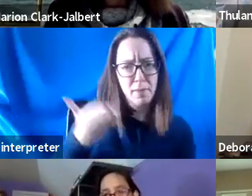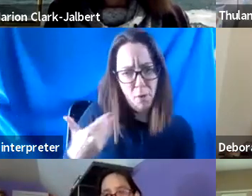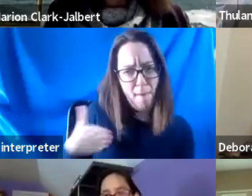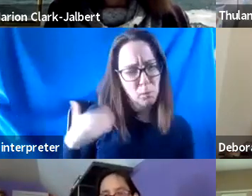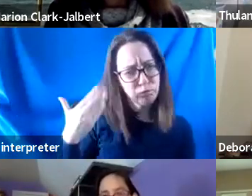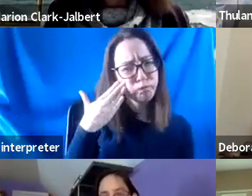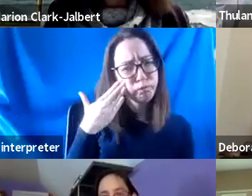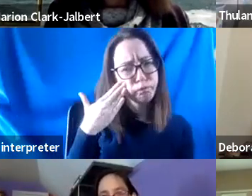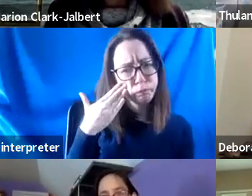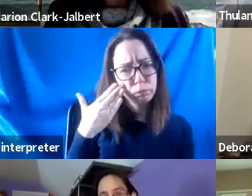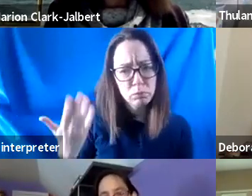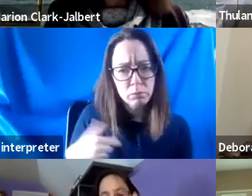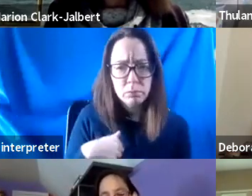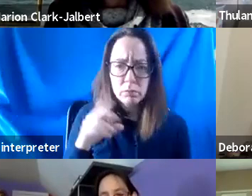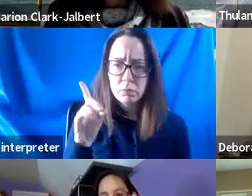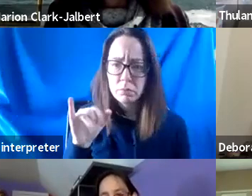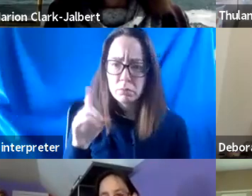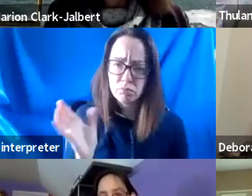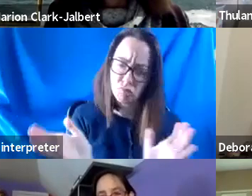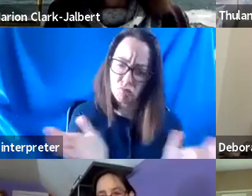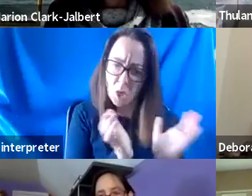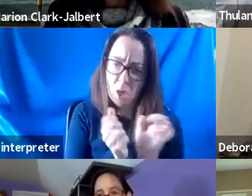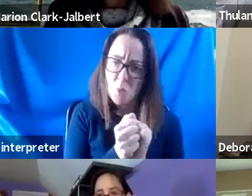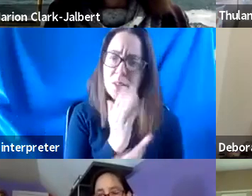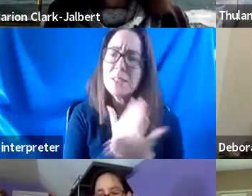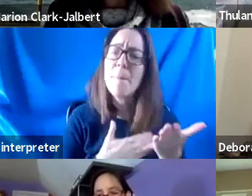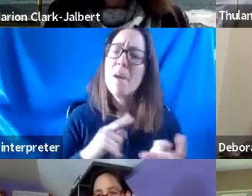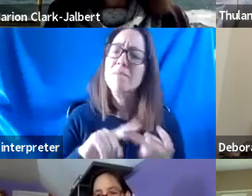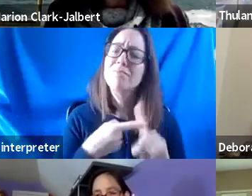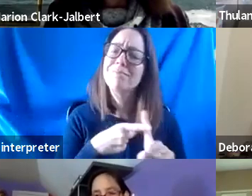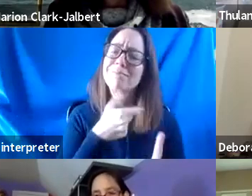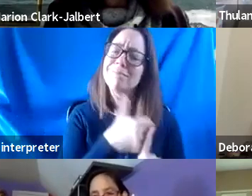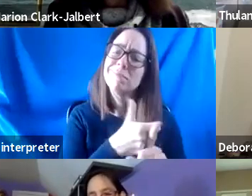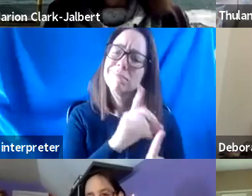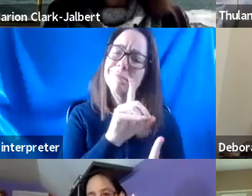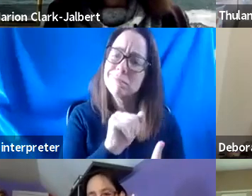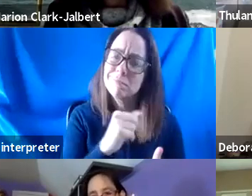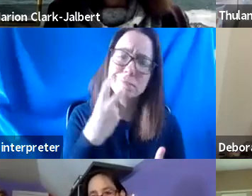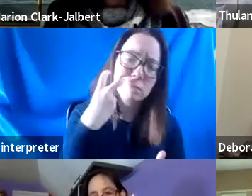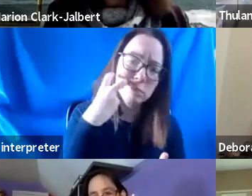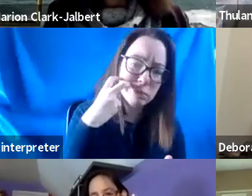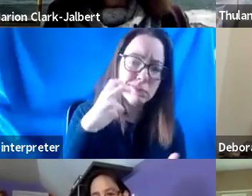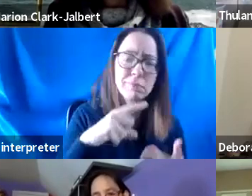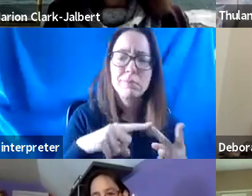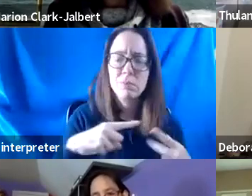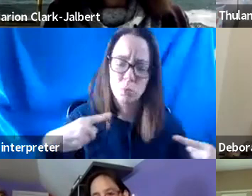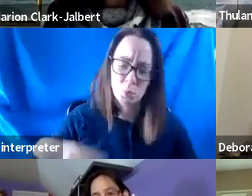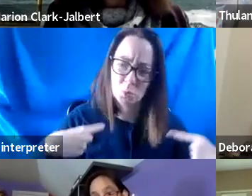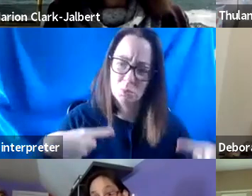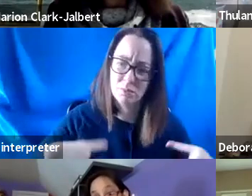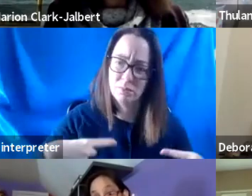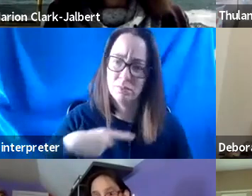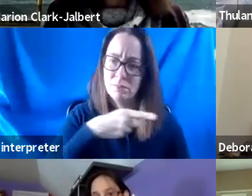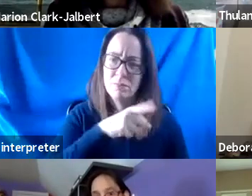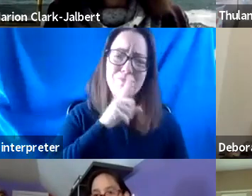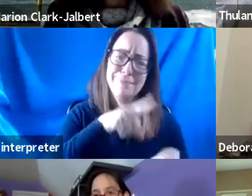some of my friends in the disability community who are blind and who are wheelchair users who've always depended on that service, who've said that they've